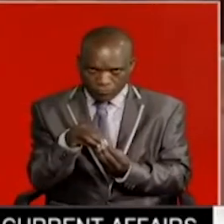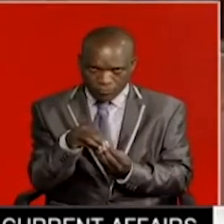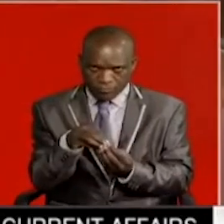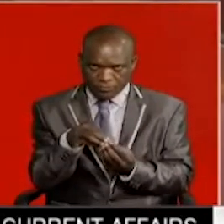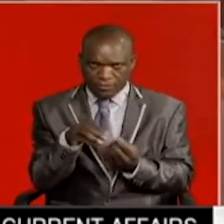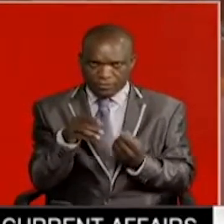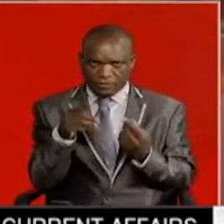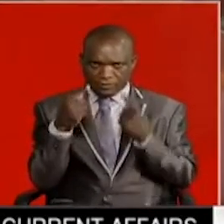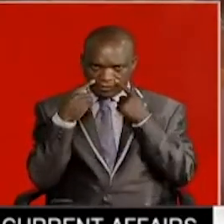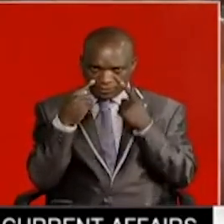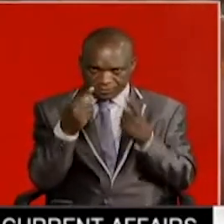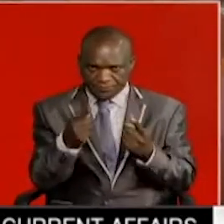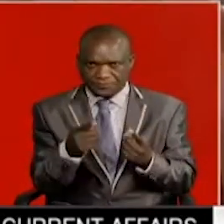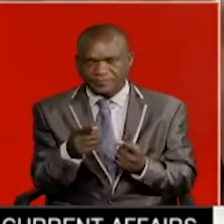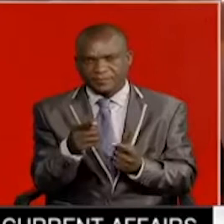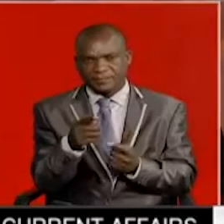but we are not